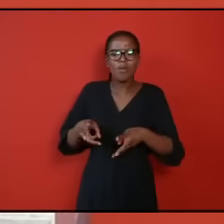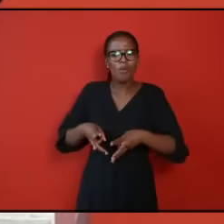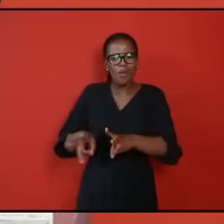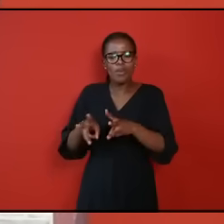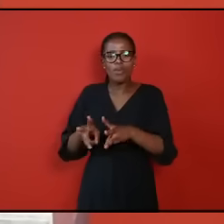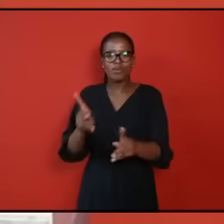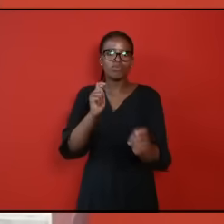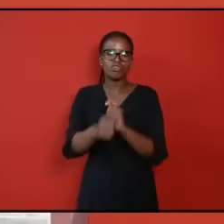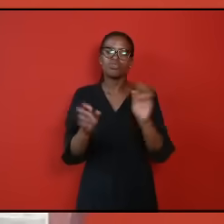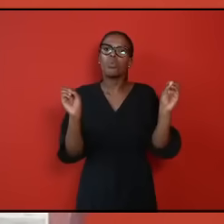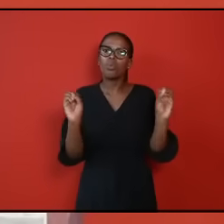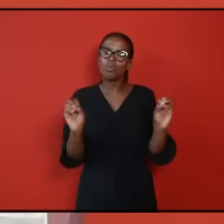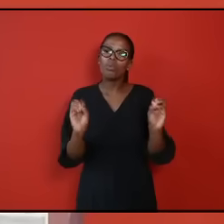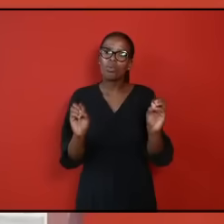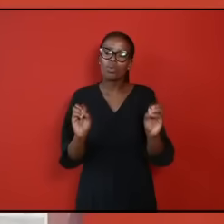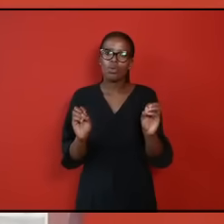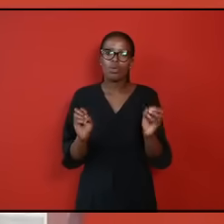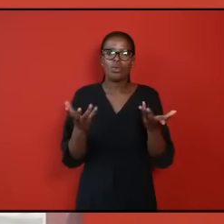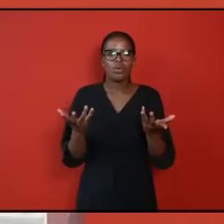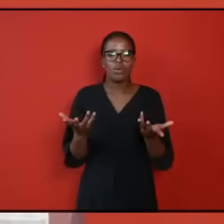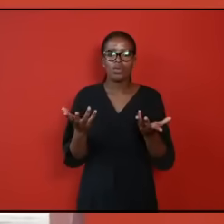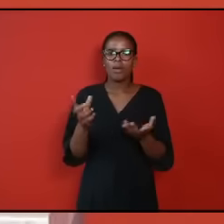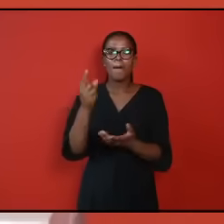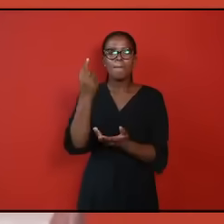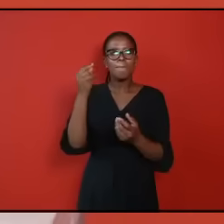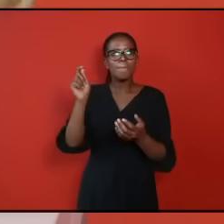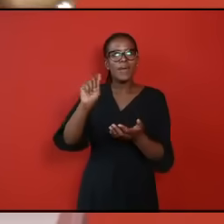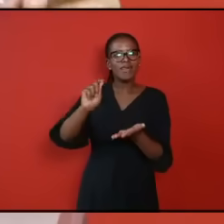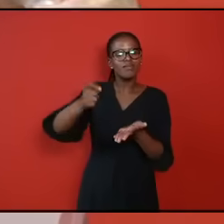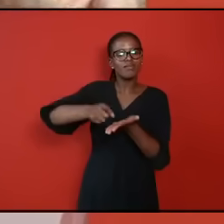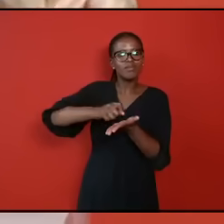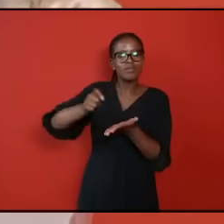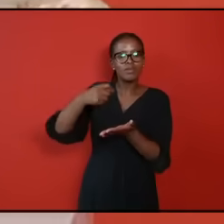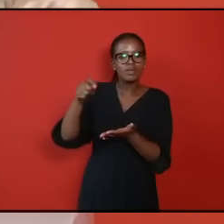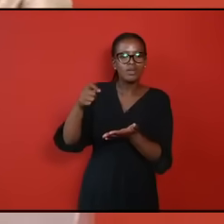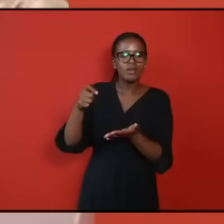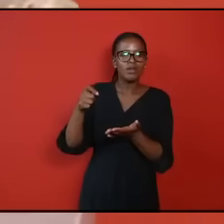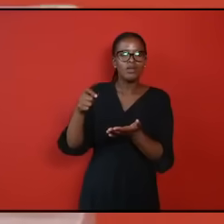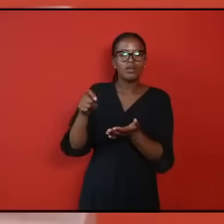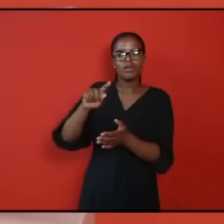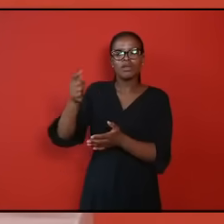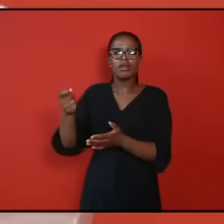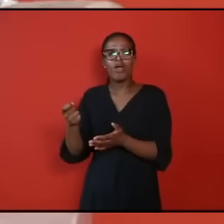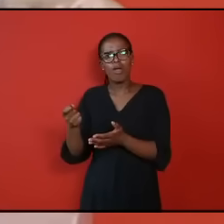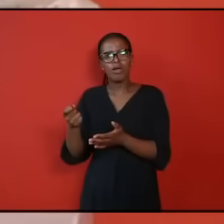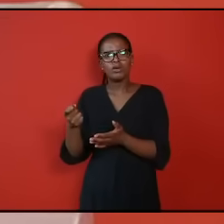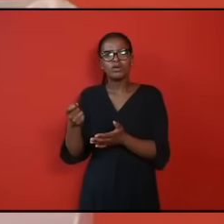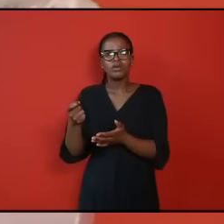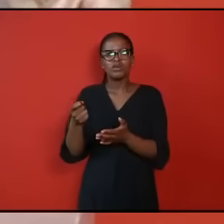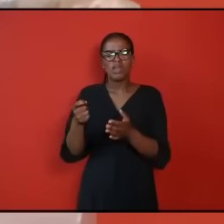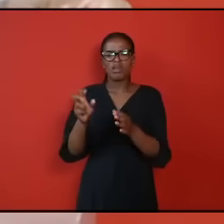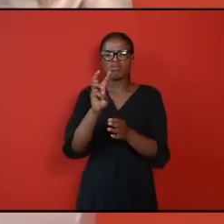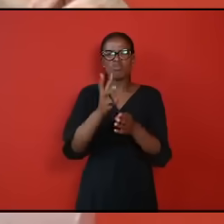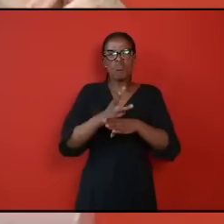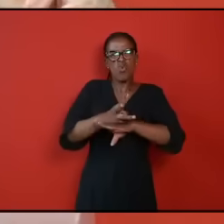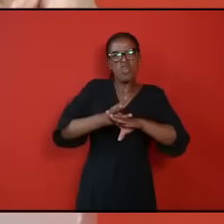box, it has got a pen. That pen is held by a wool. Is it a wool or